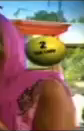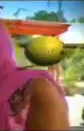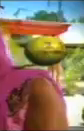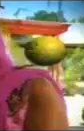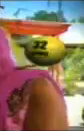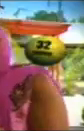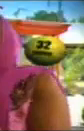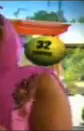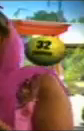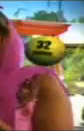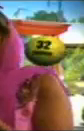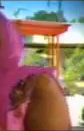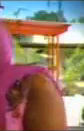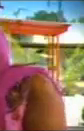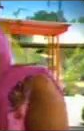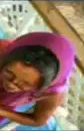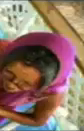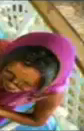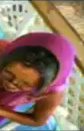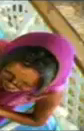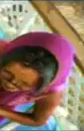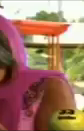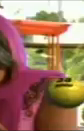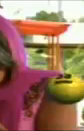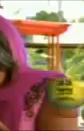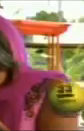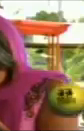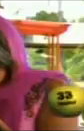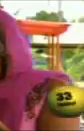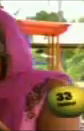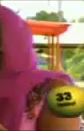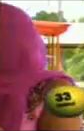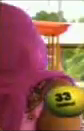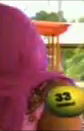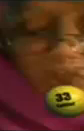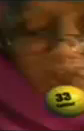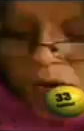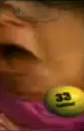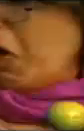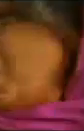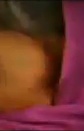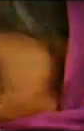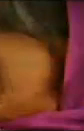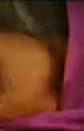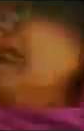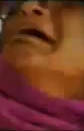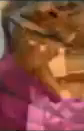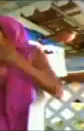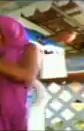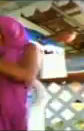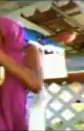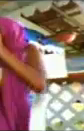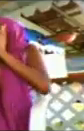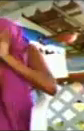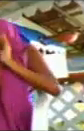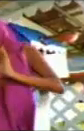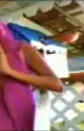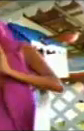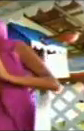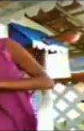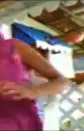man eating some curry sheep. All of a sudden, this big black spider come and sit down beside her. Wow, Lord. And didn't bite